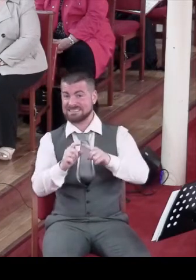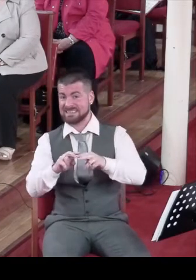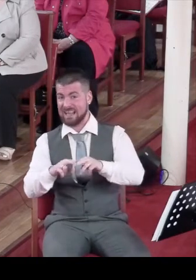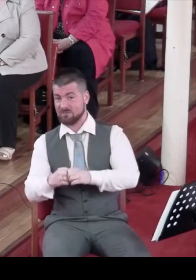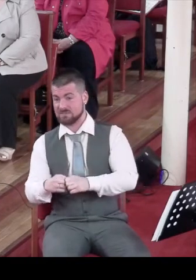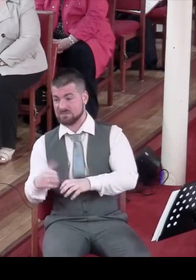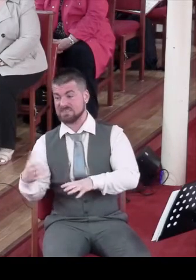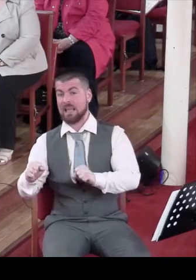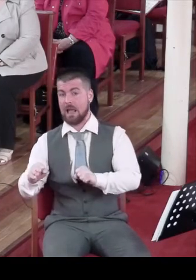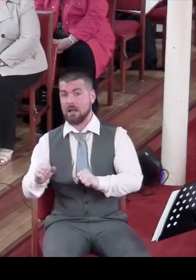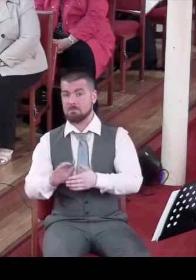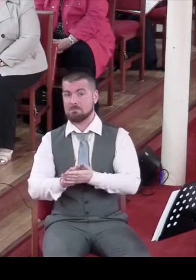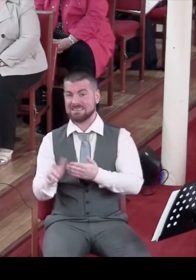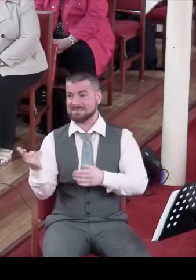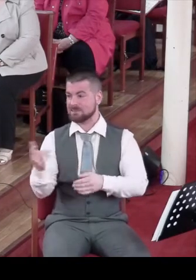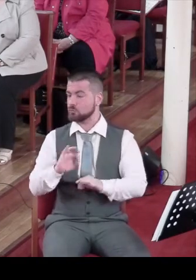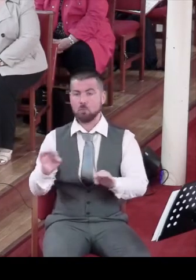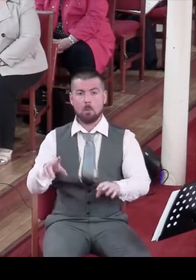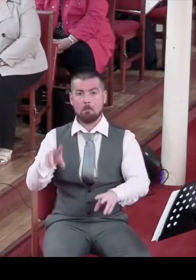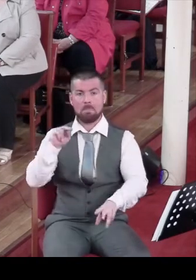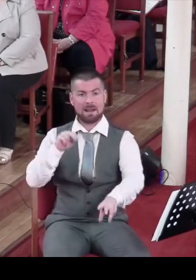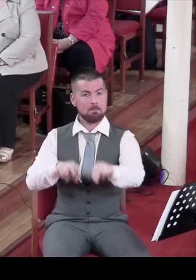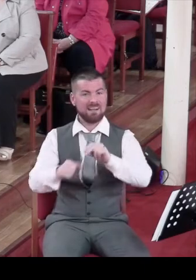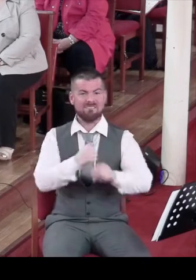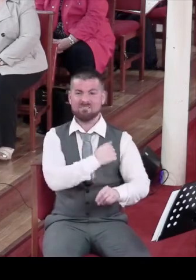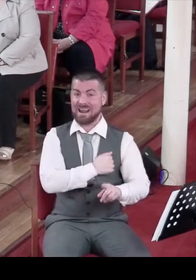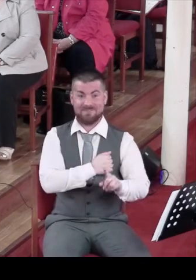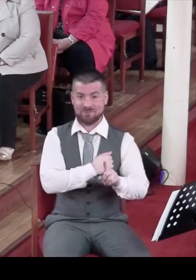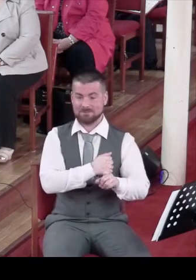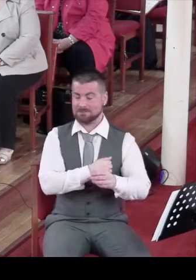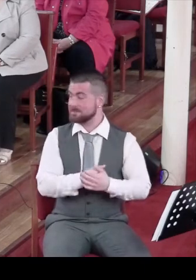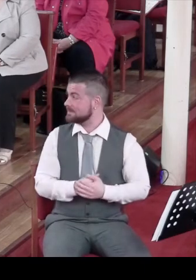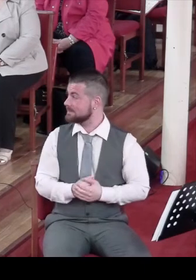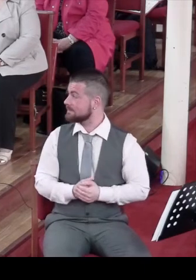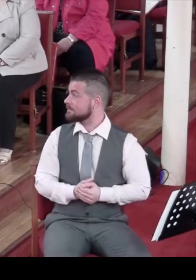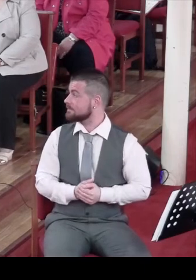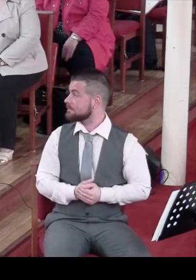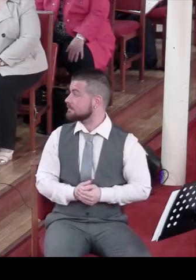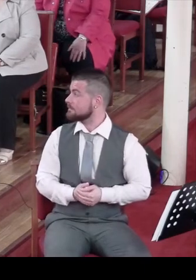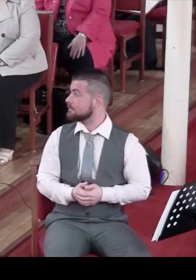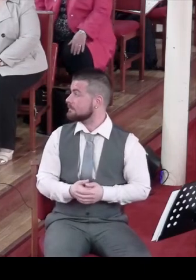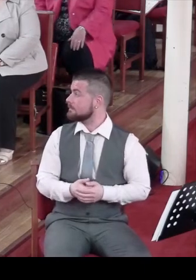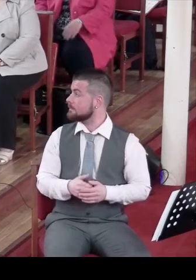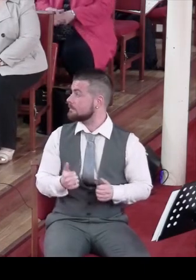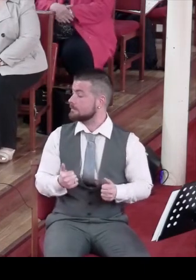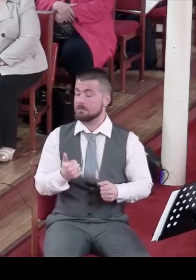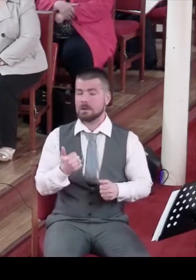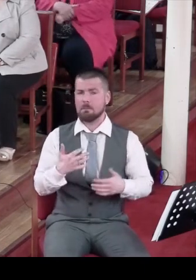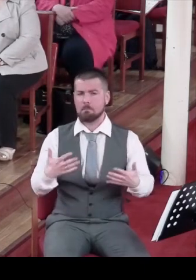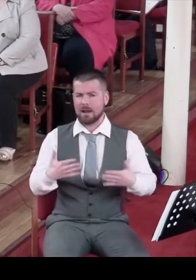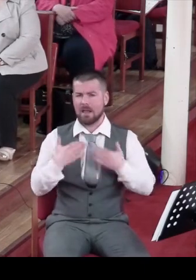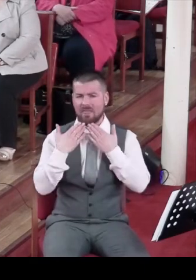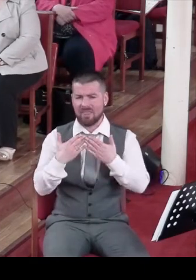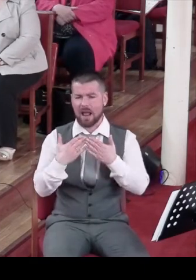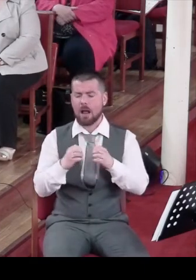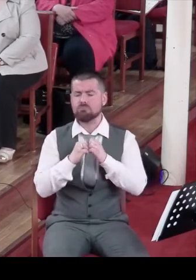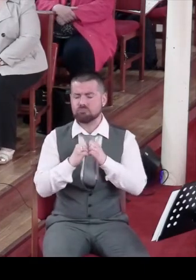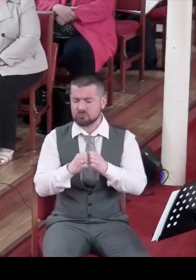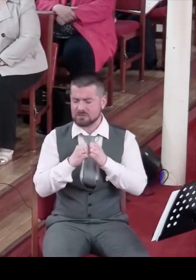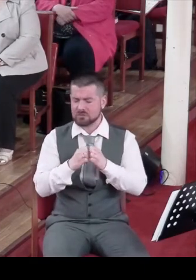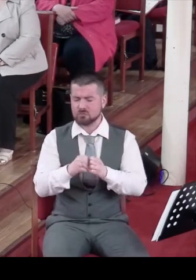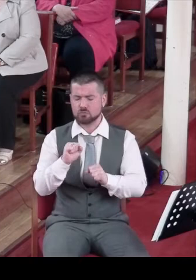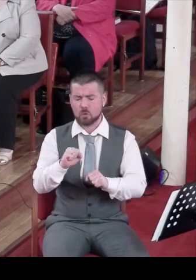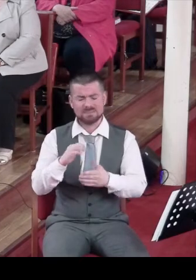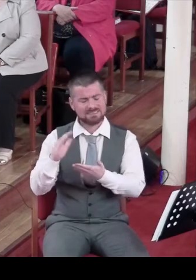that I no get any favourites. We present these with grateful thanks and appreciation of